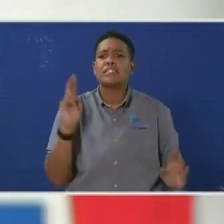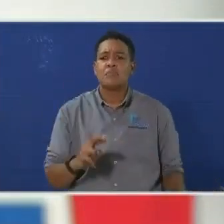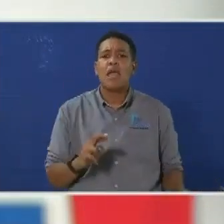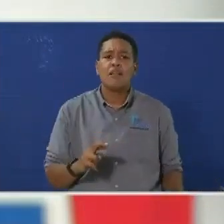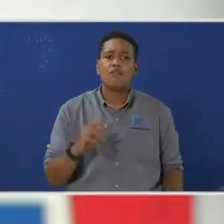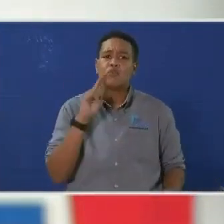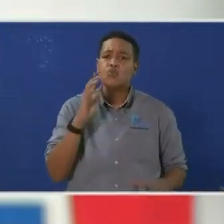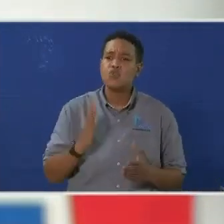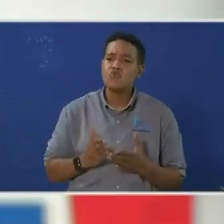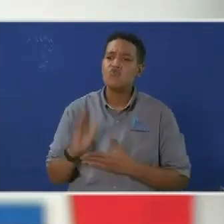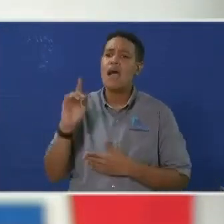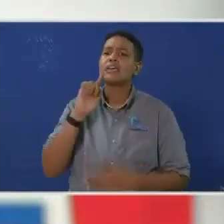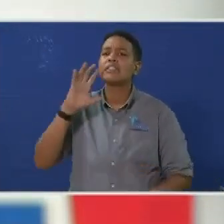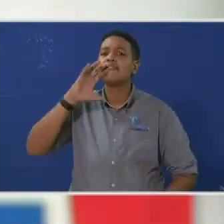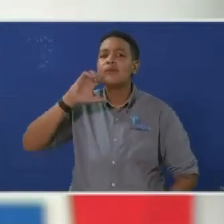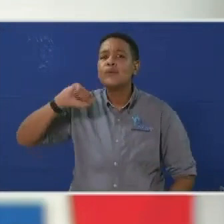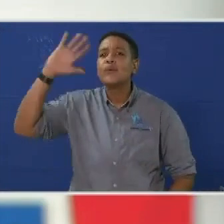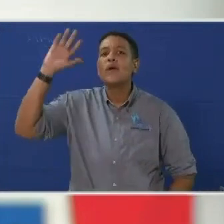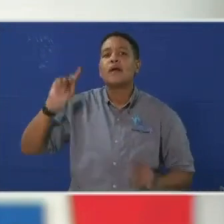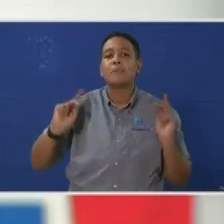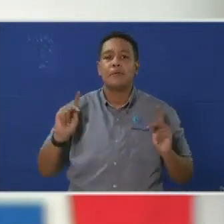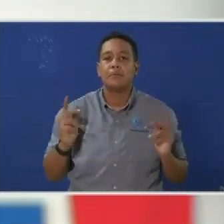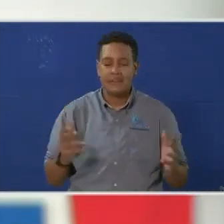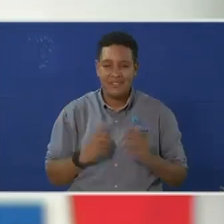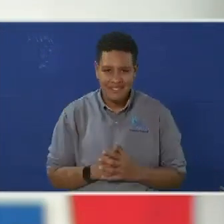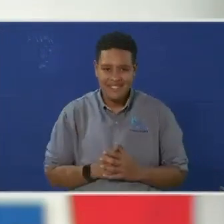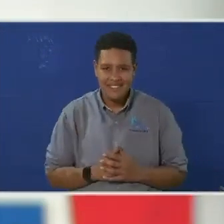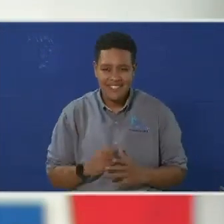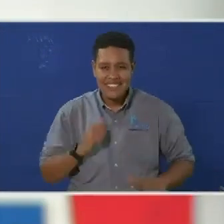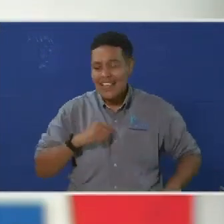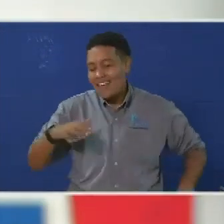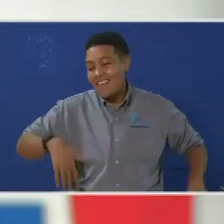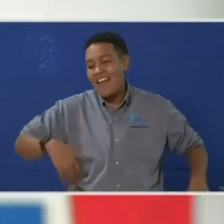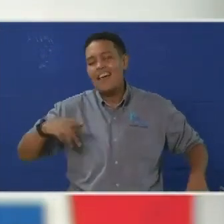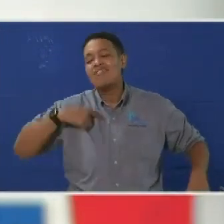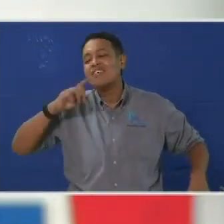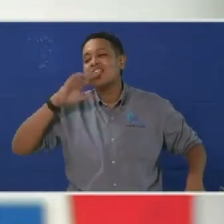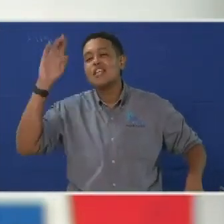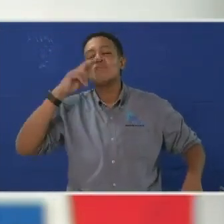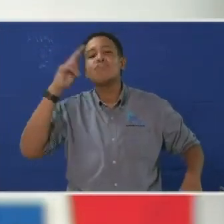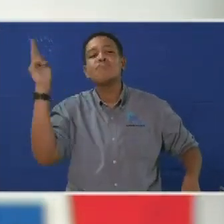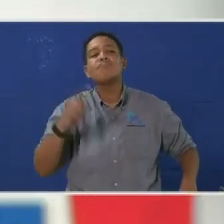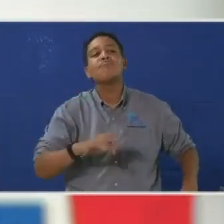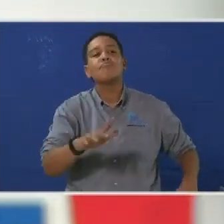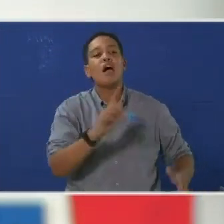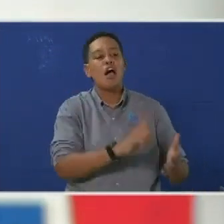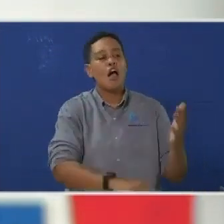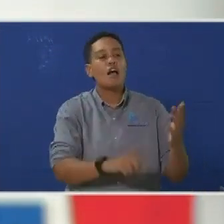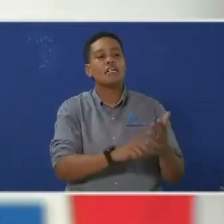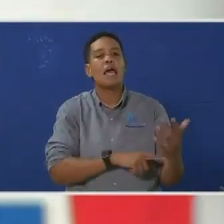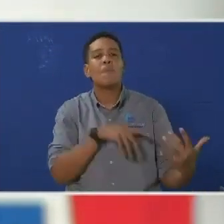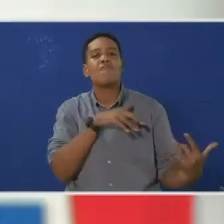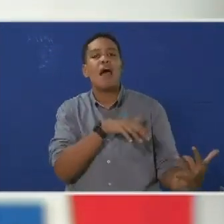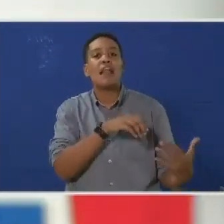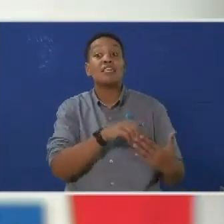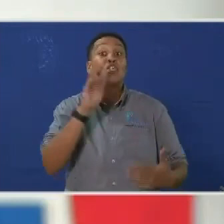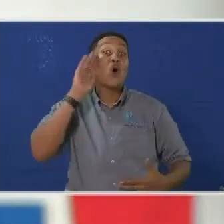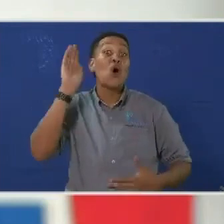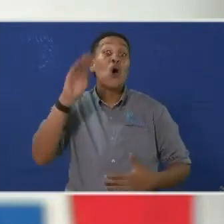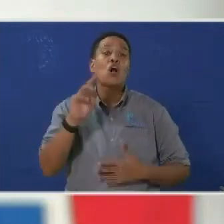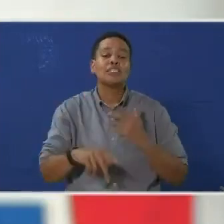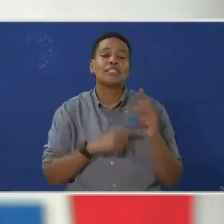to the rights of older people. I denounce and condemn violence in all